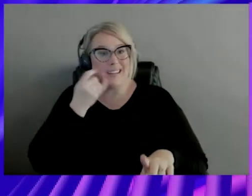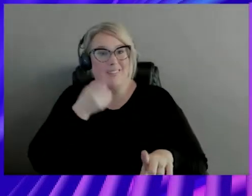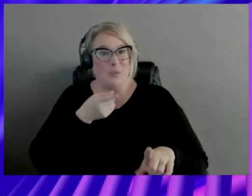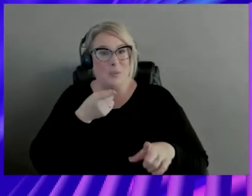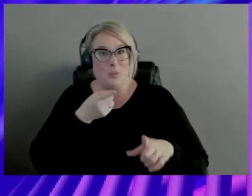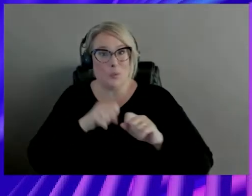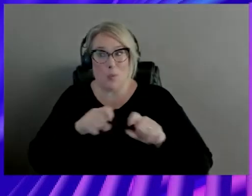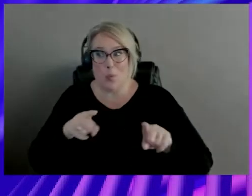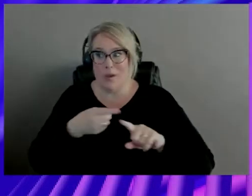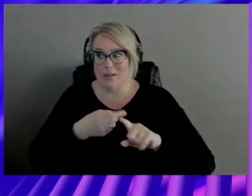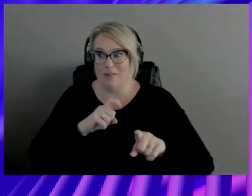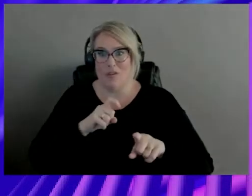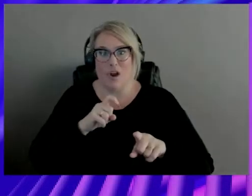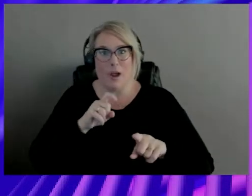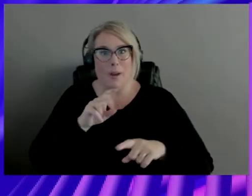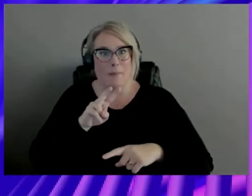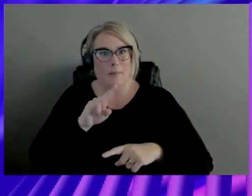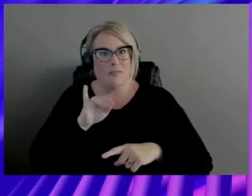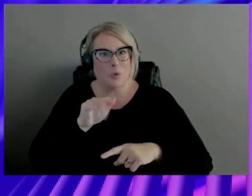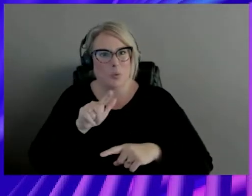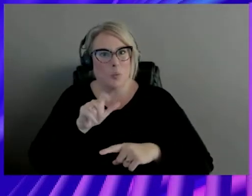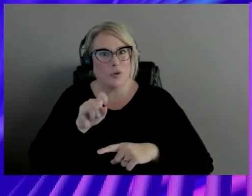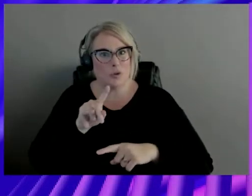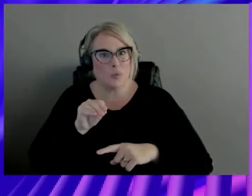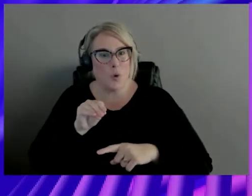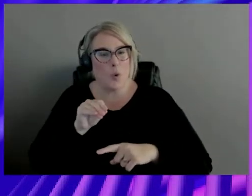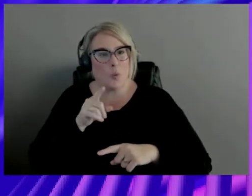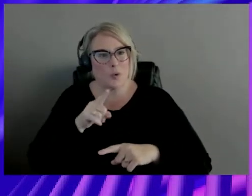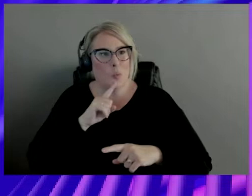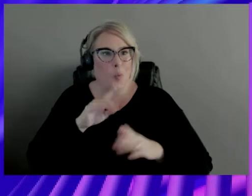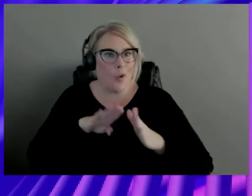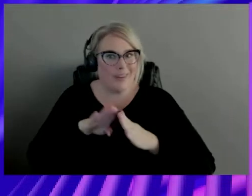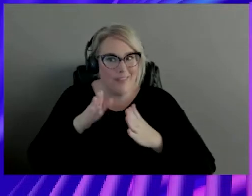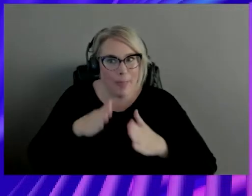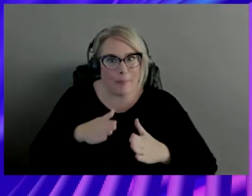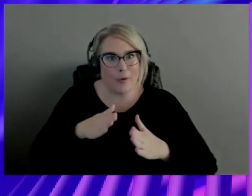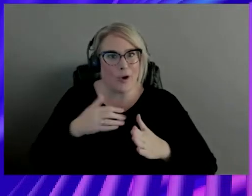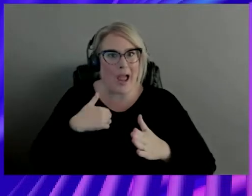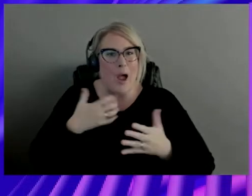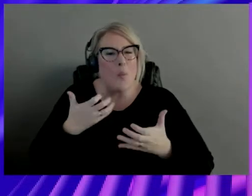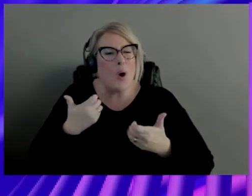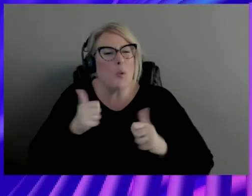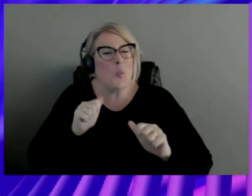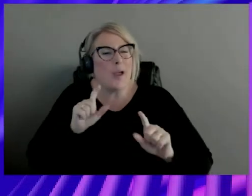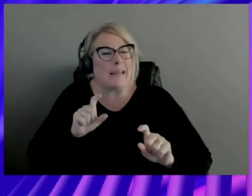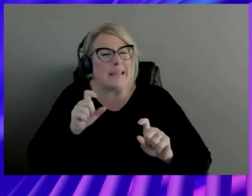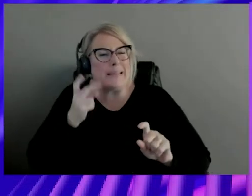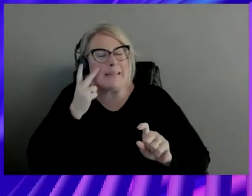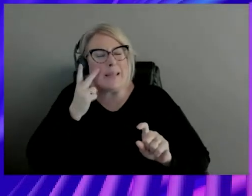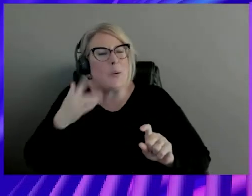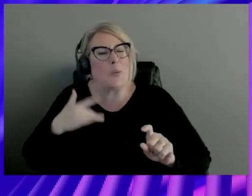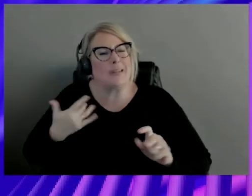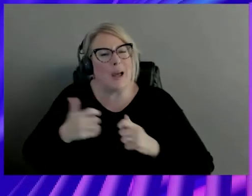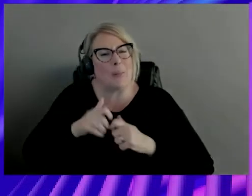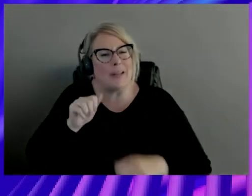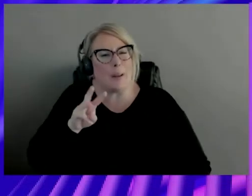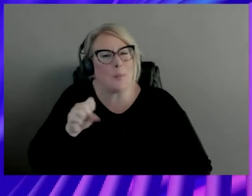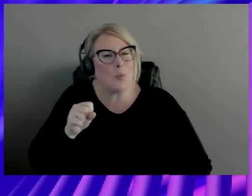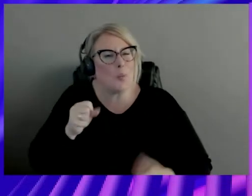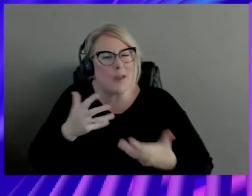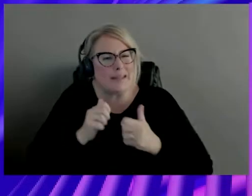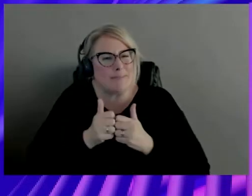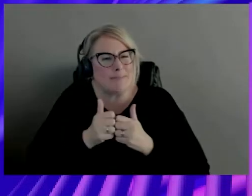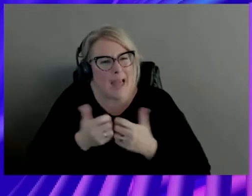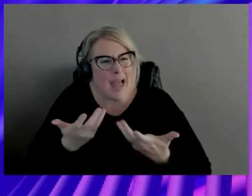Studio, most likely you're the developer I'm just trying to kick the tires. I want to see what this whole AWS thing is about. So